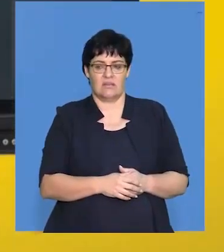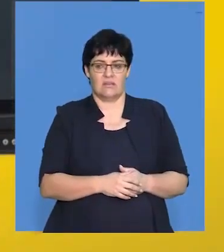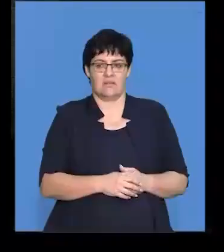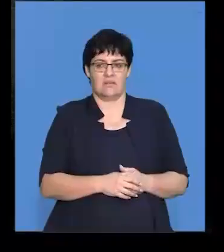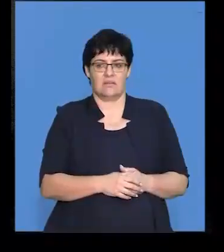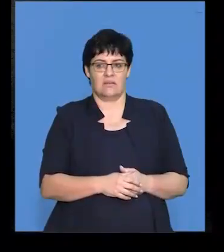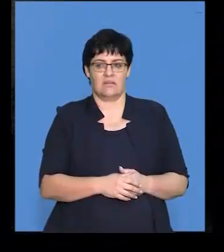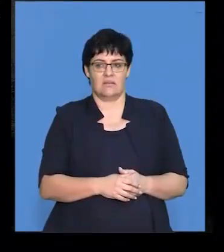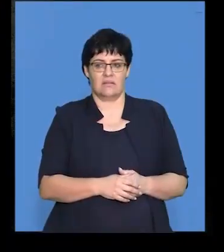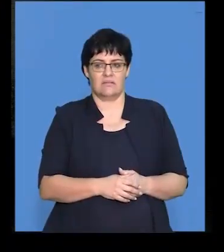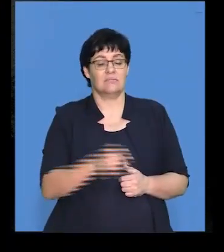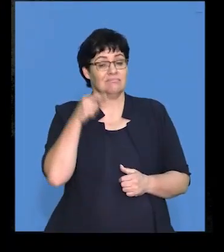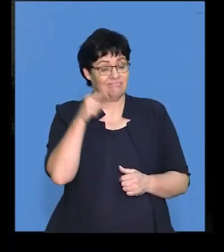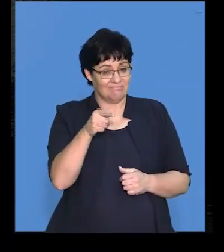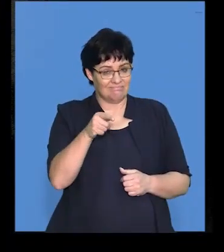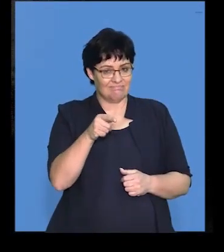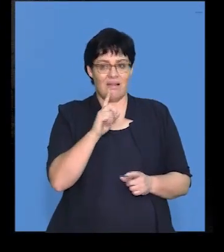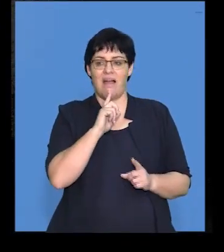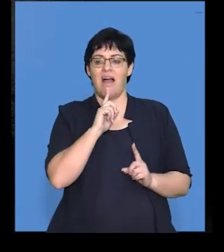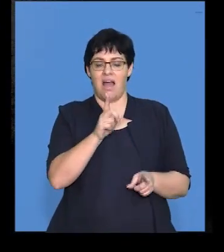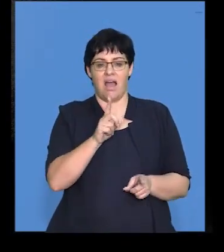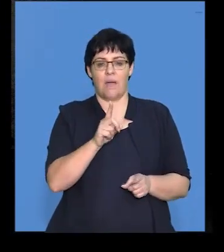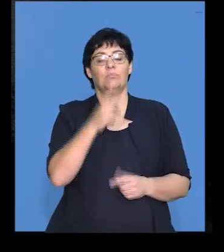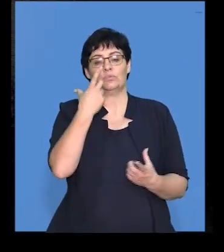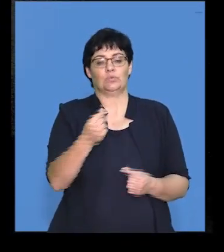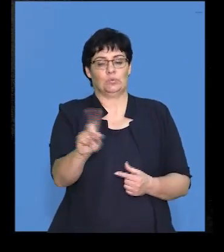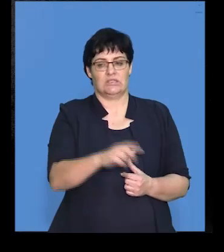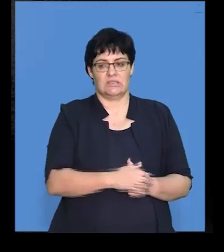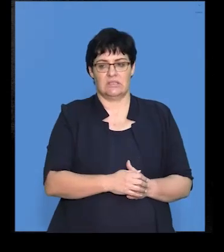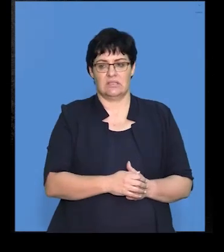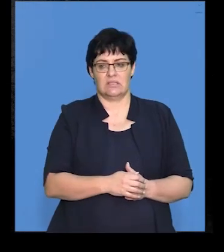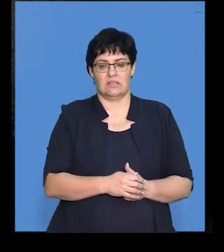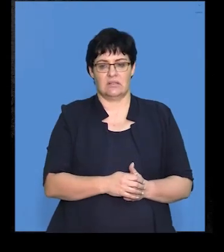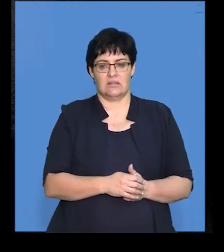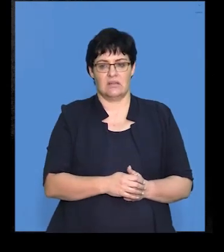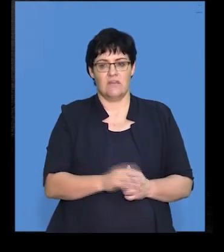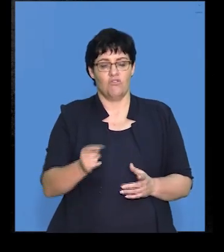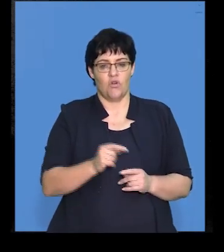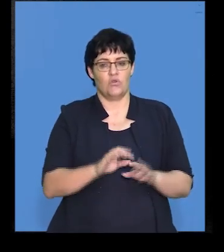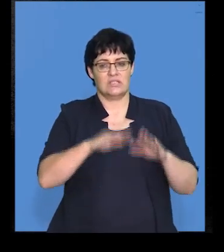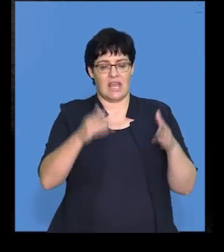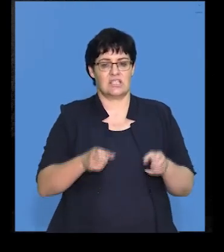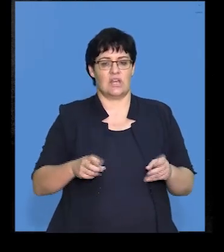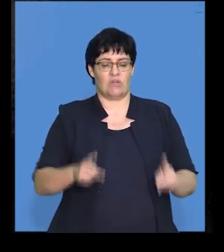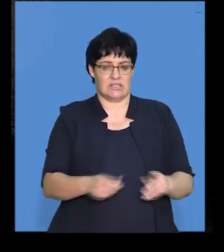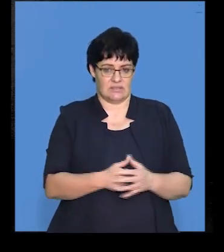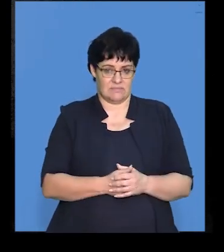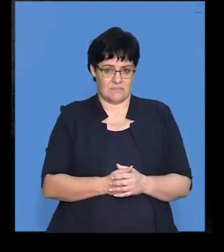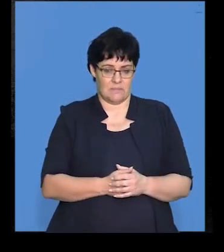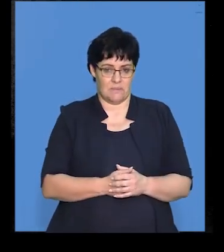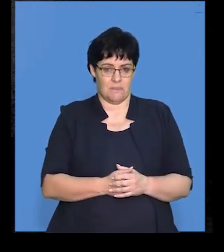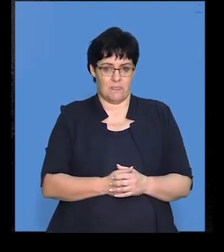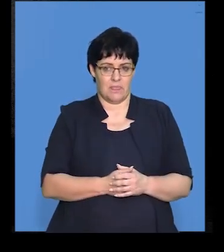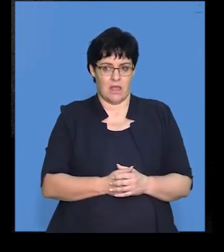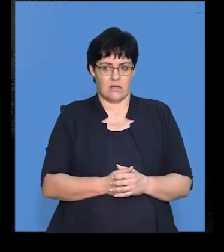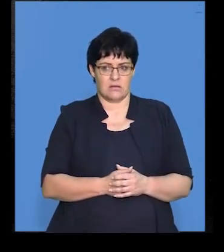And this is what you may ask Tammy to do if you were the stage director.